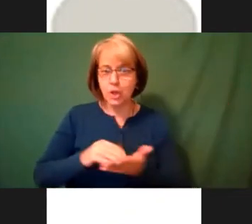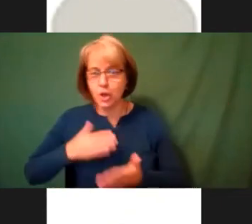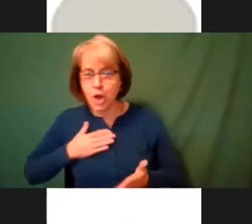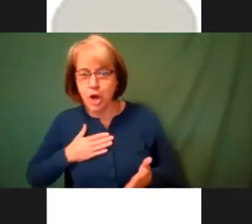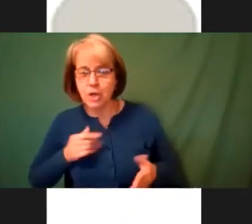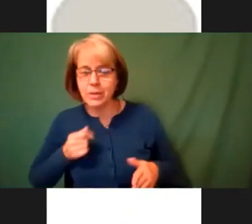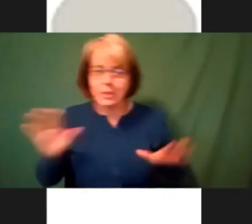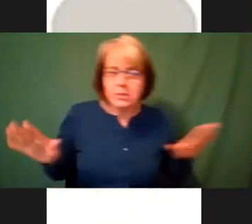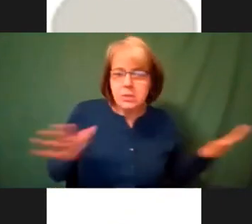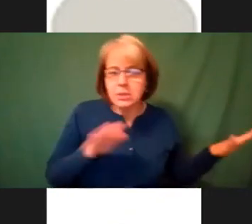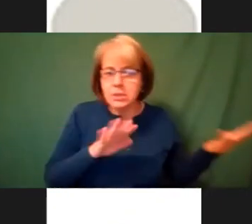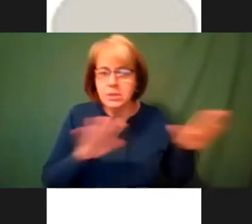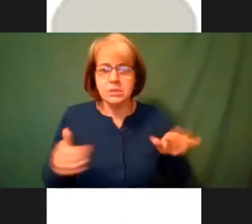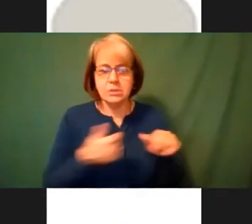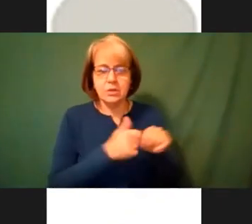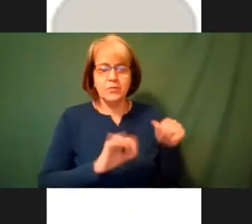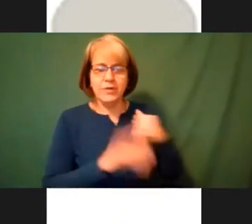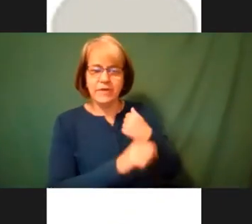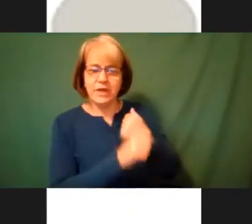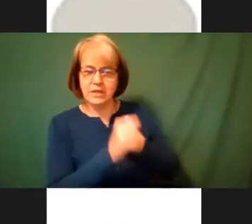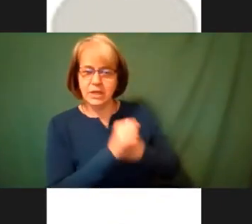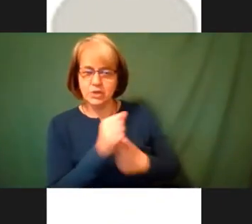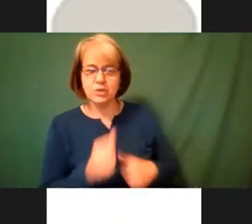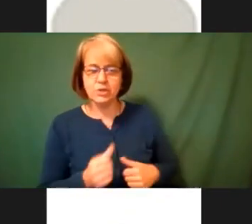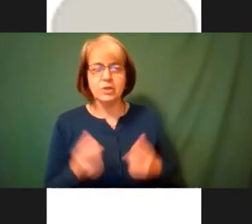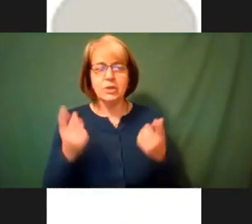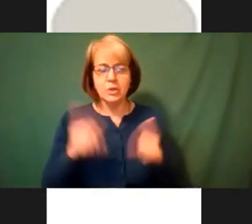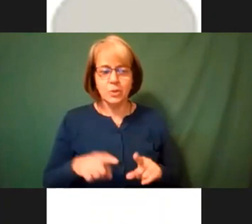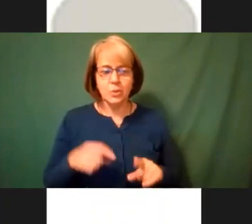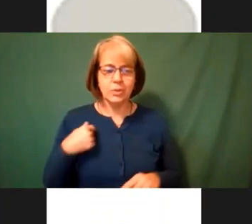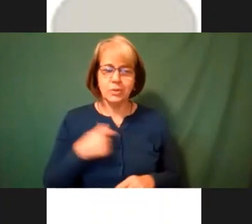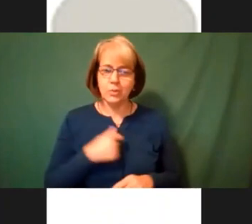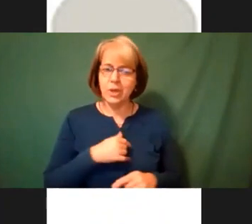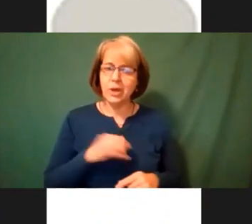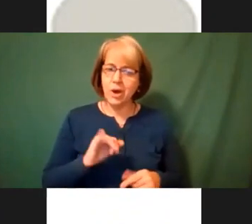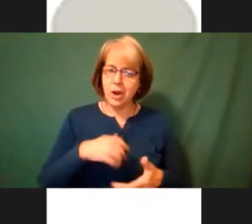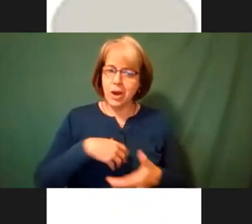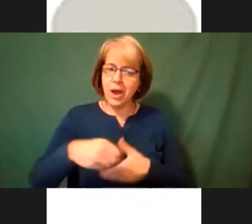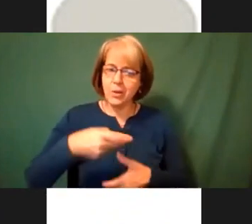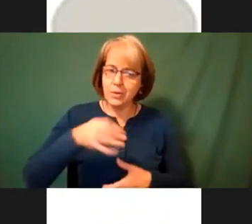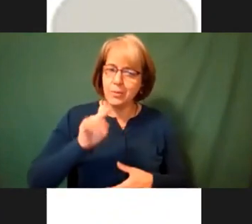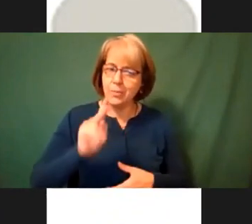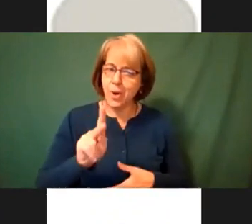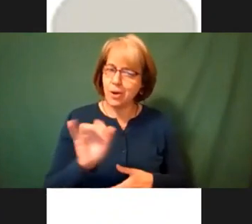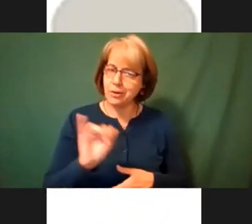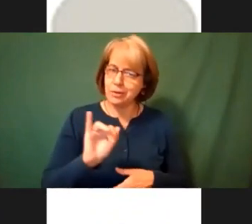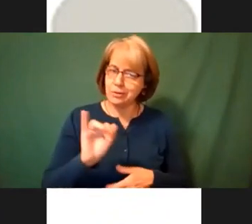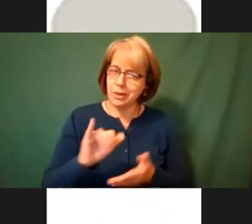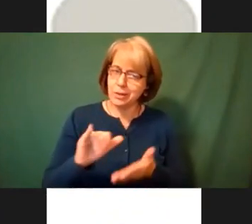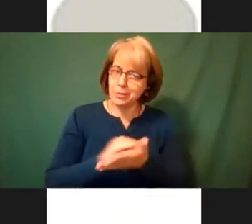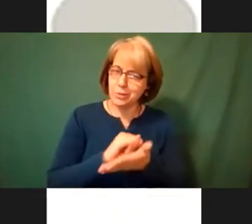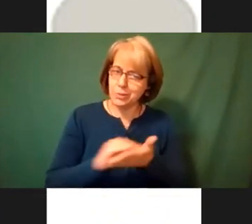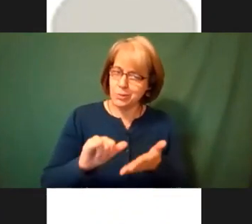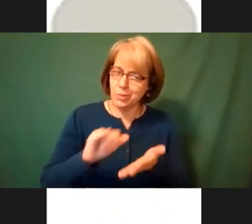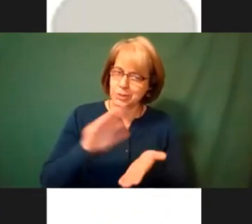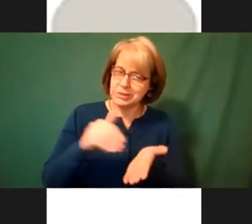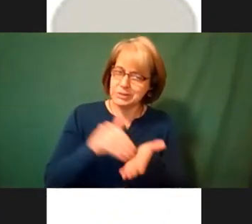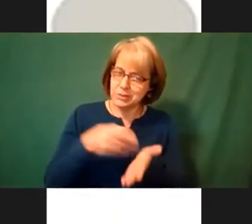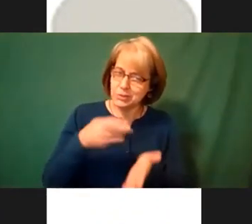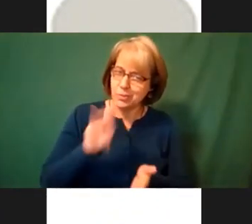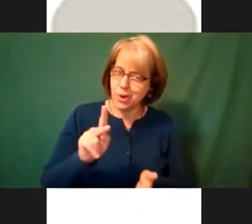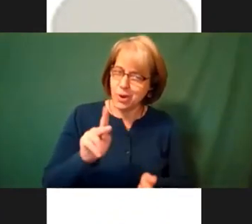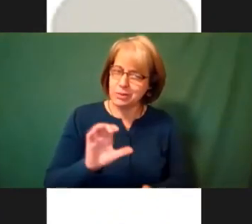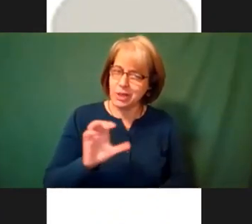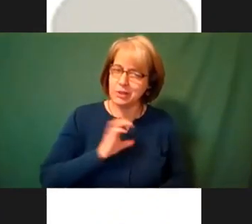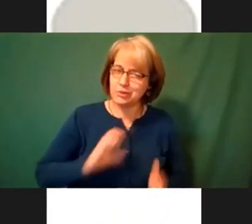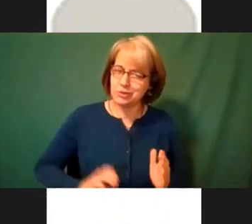duck and weave so that when we're on that continuum with Christian Cooper and George Floyd, we don't wanna die. And I'm being a little dramatic, but